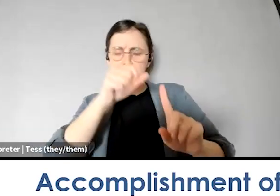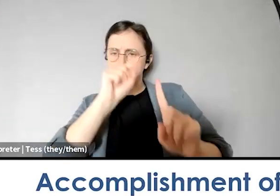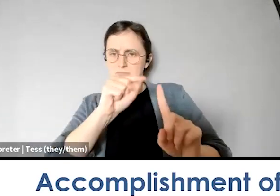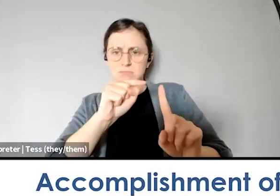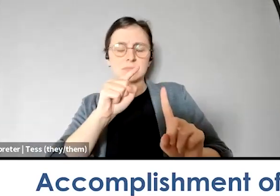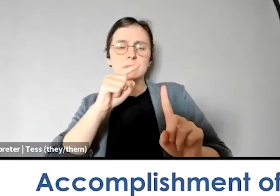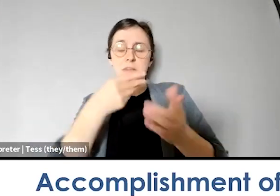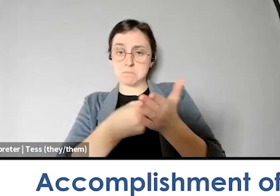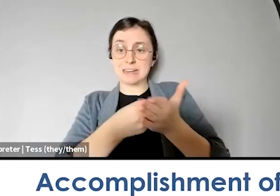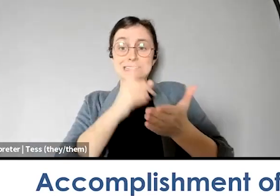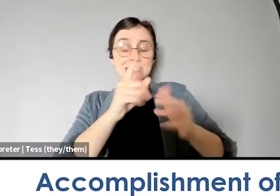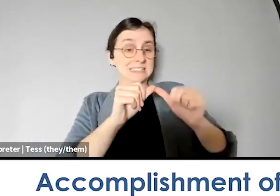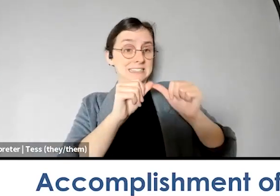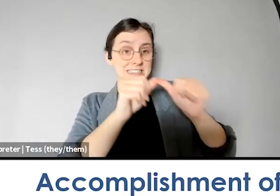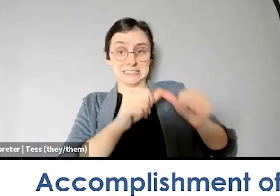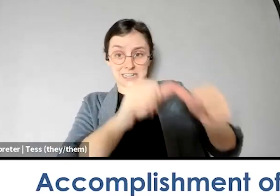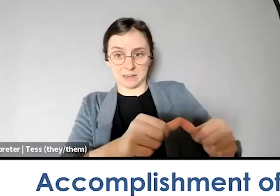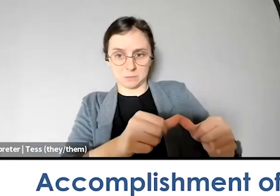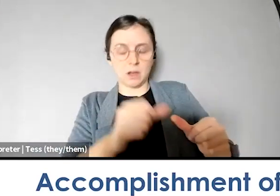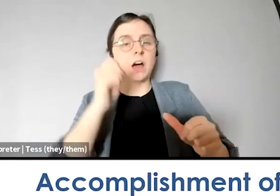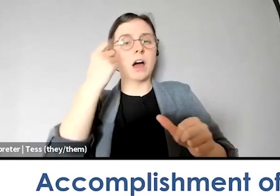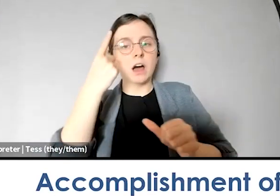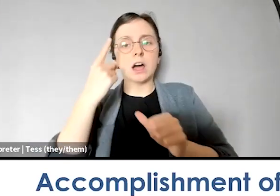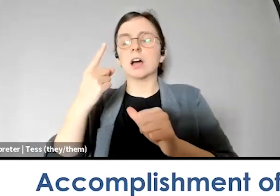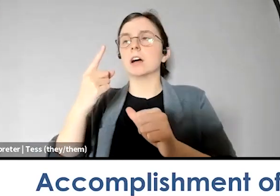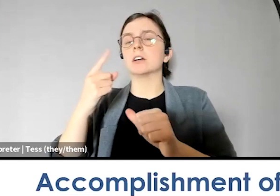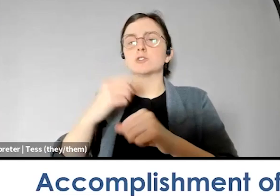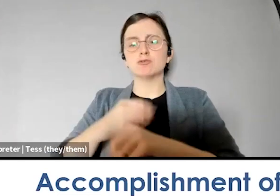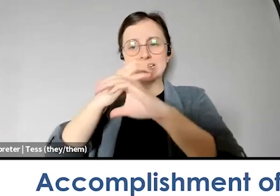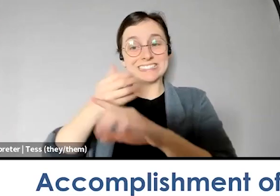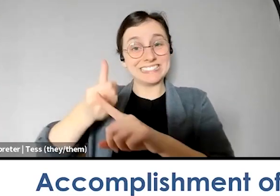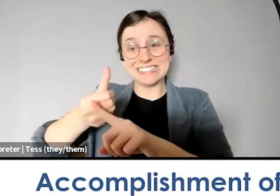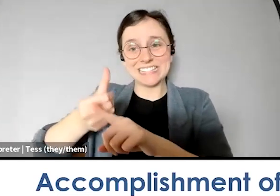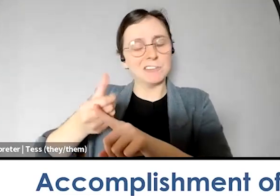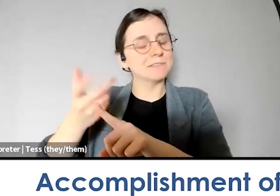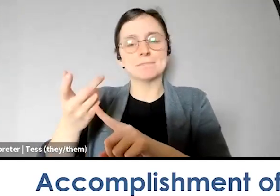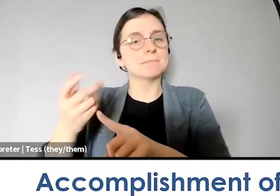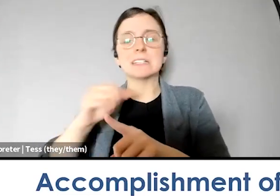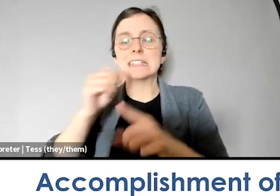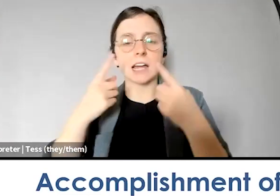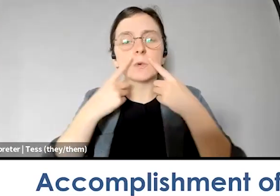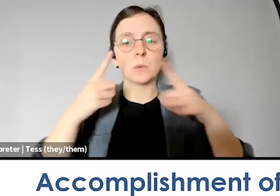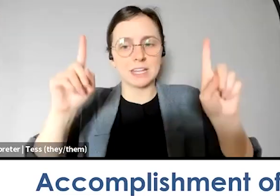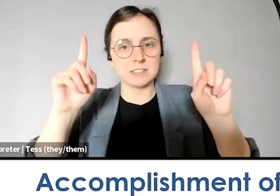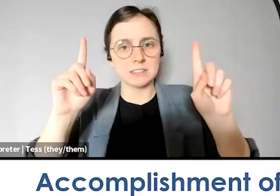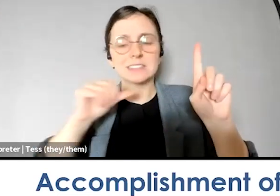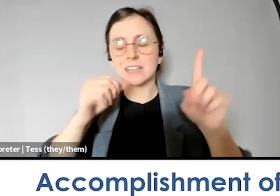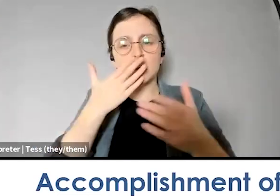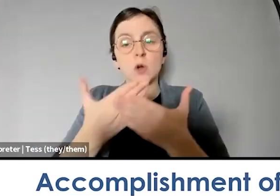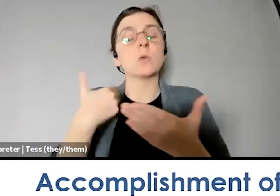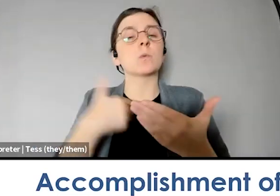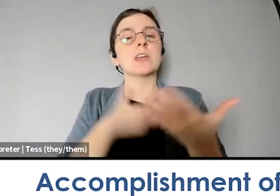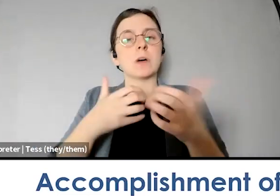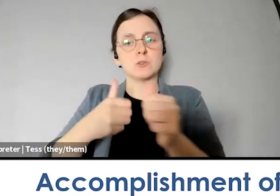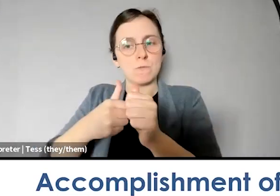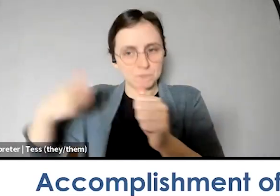crisis is not a win, right? We ultimately want to prevent crisis. And so in the future, I hope we will do a